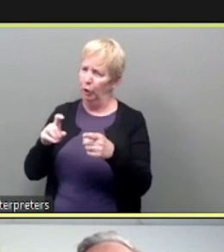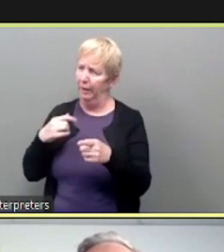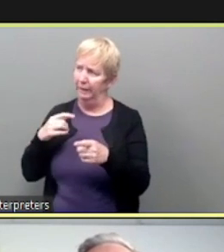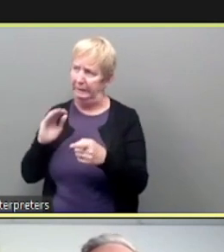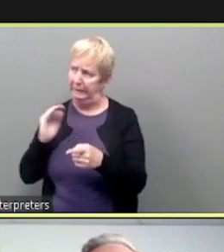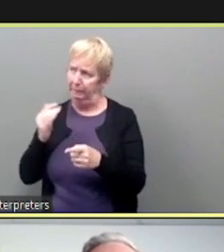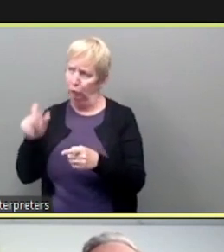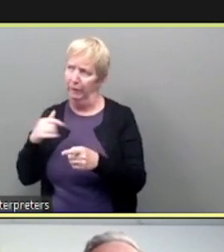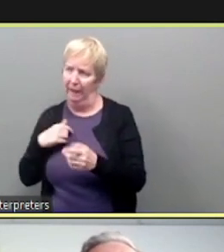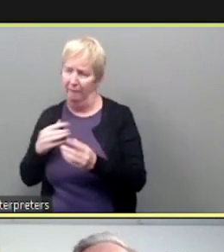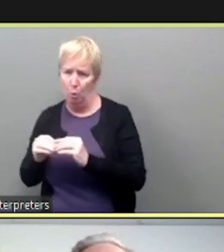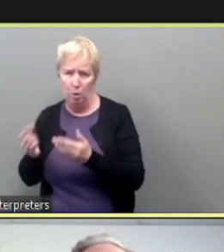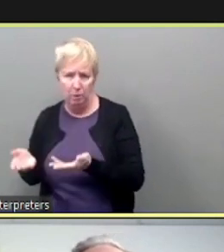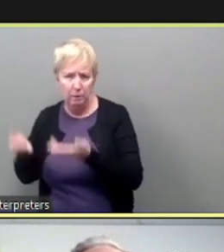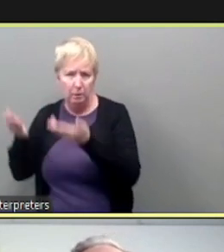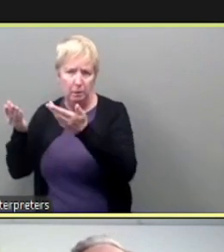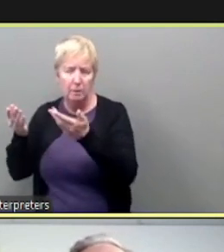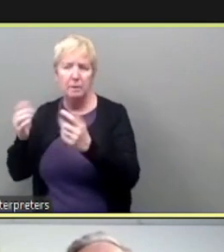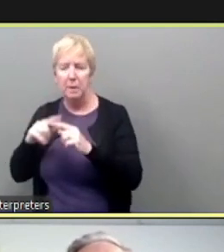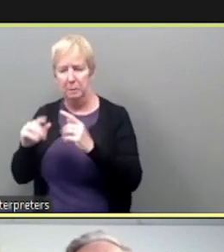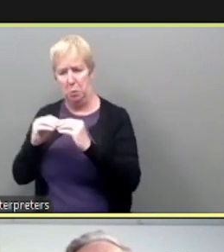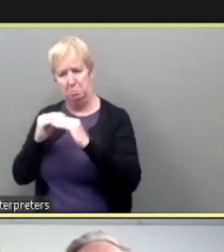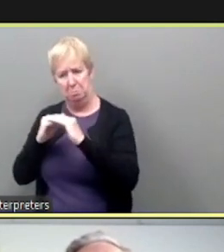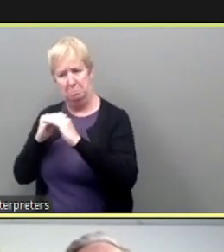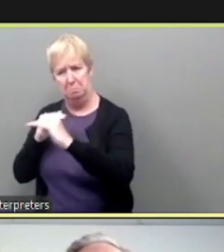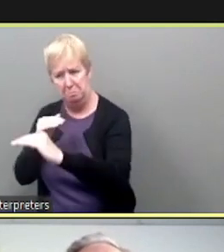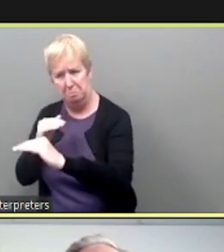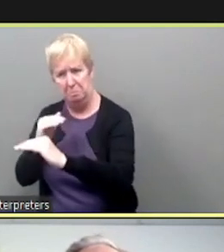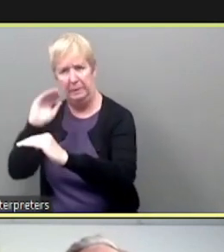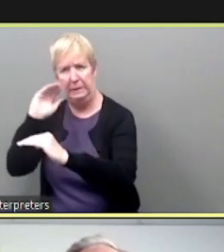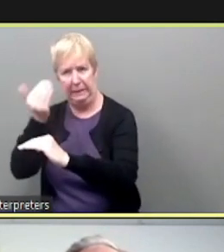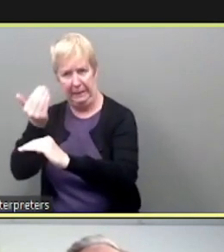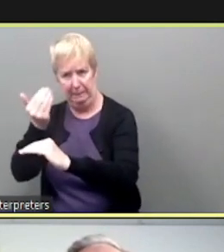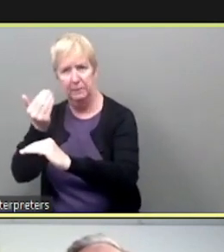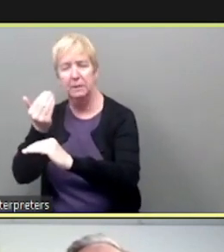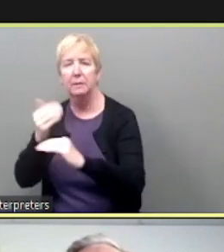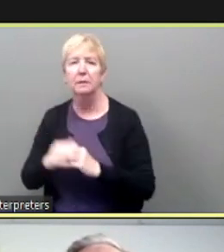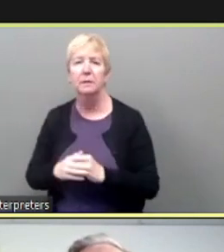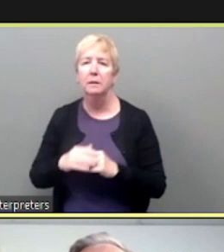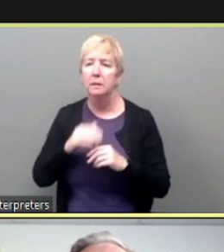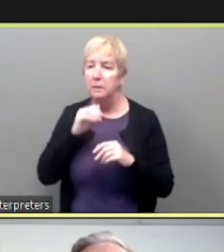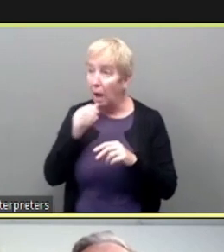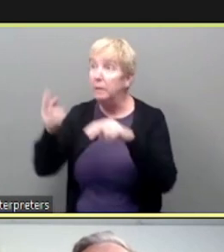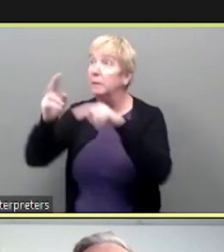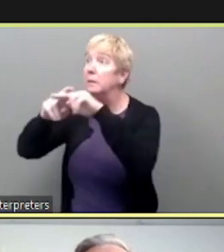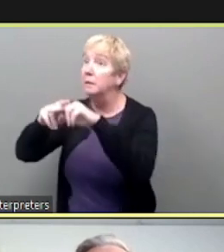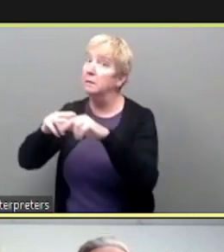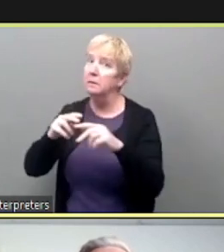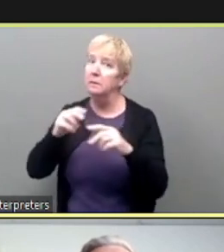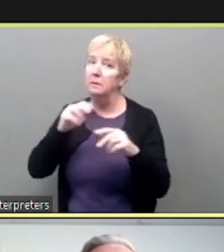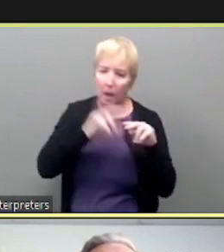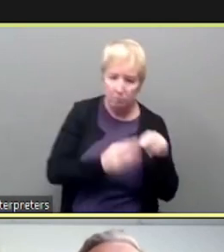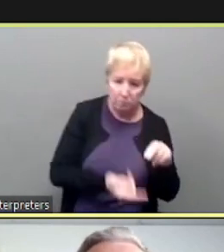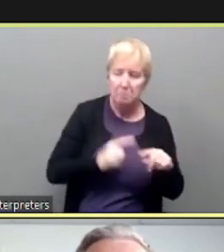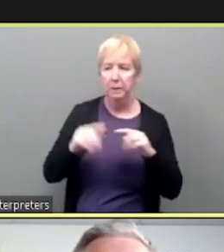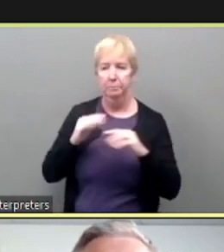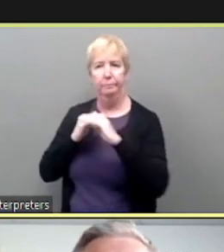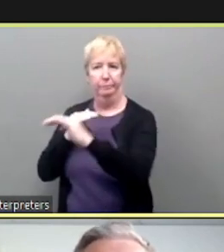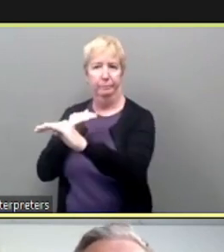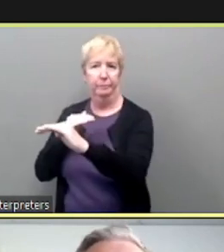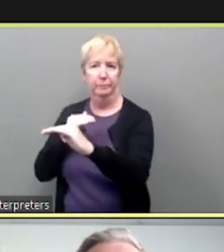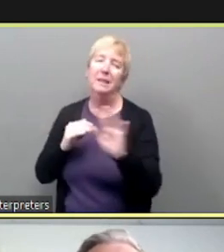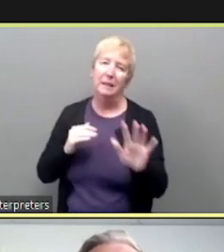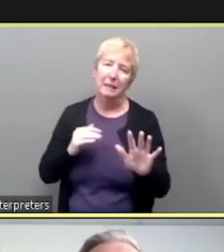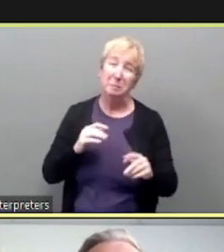gone up by 1. So it does look like we have a real plateau in deaths, which is, of course, very welcome. Although, as we mentioned, there